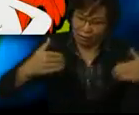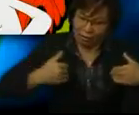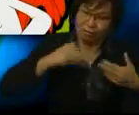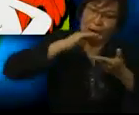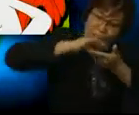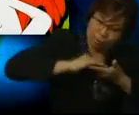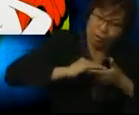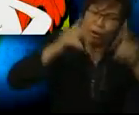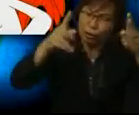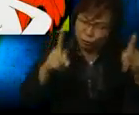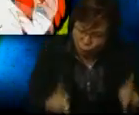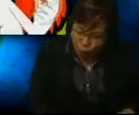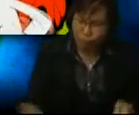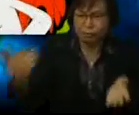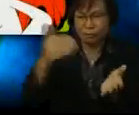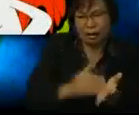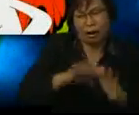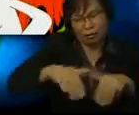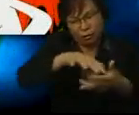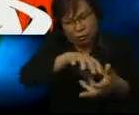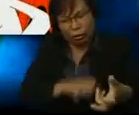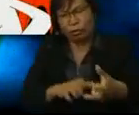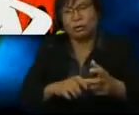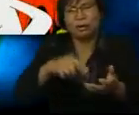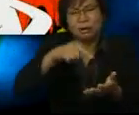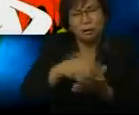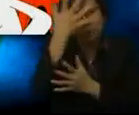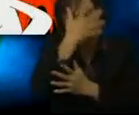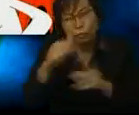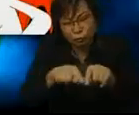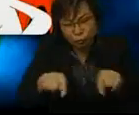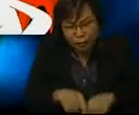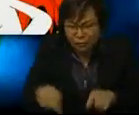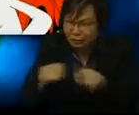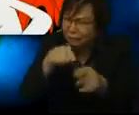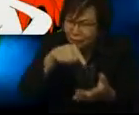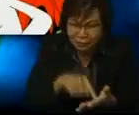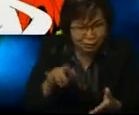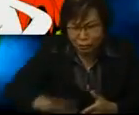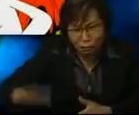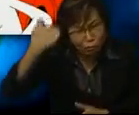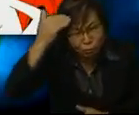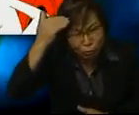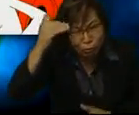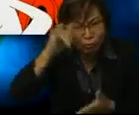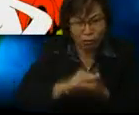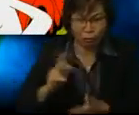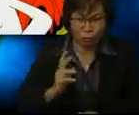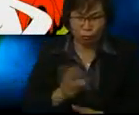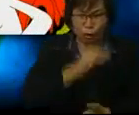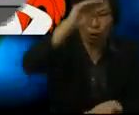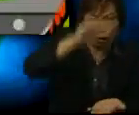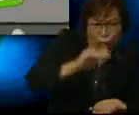again! How could they destroy such a beautiful place like this? Don't they know that we are running low on